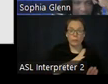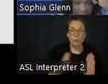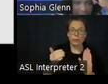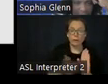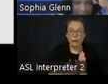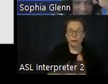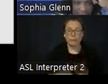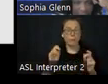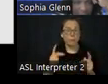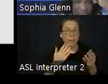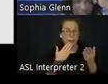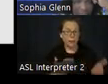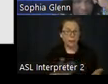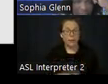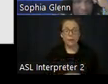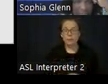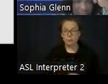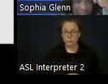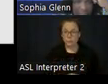Co-Chair Obi.